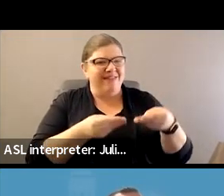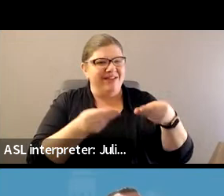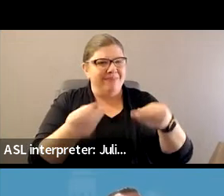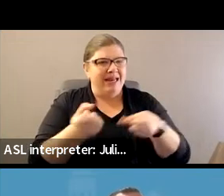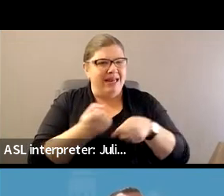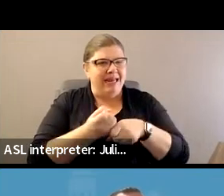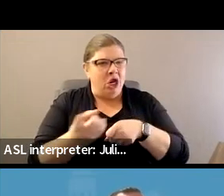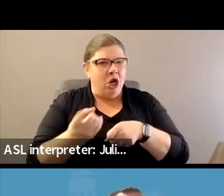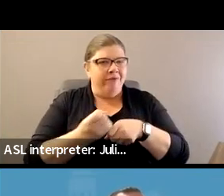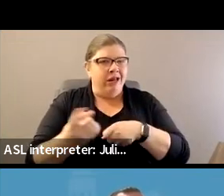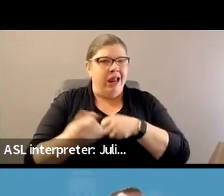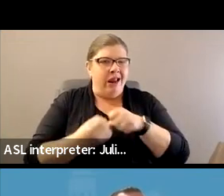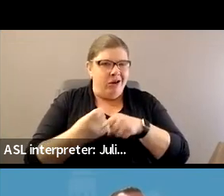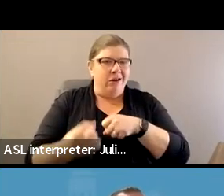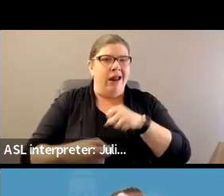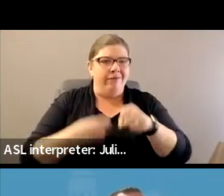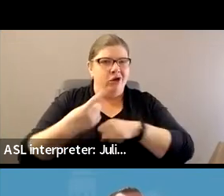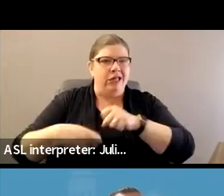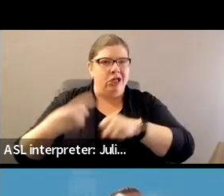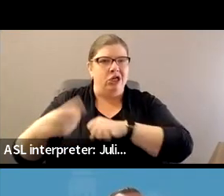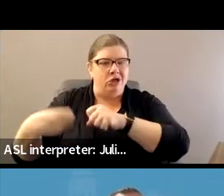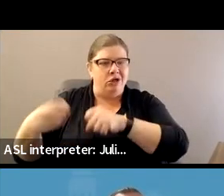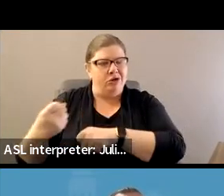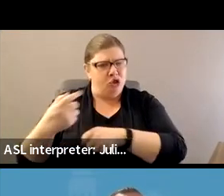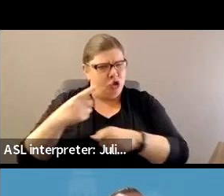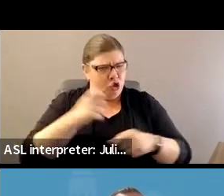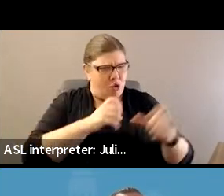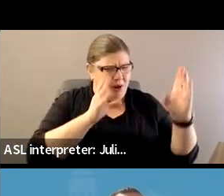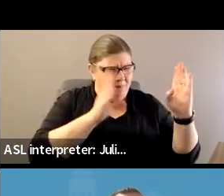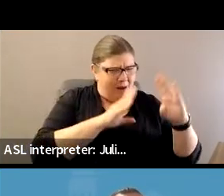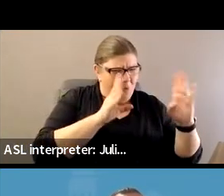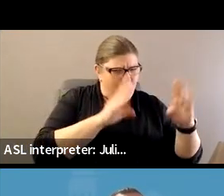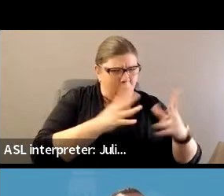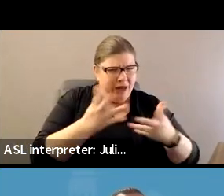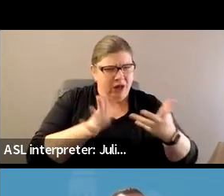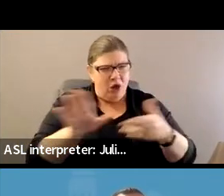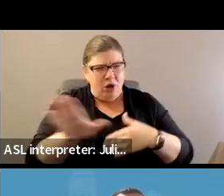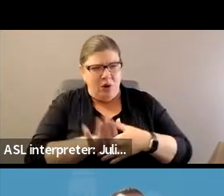year. I mean, should we be worried? What's your take on that?